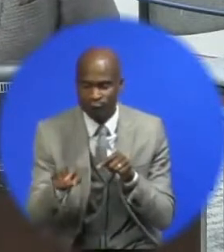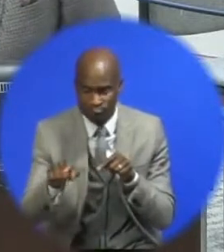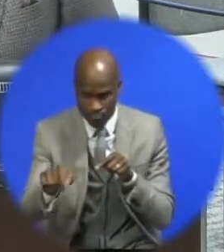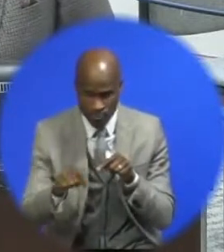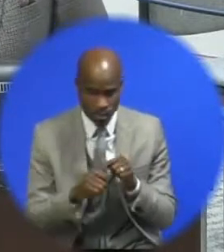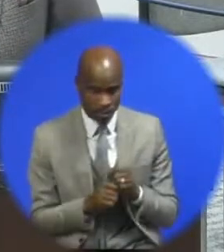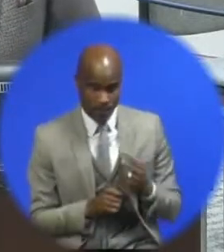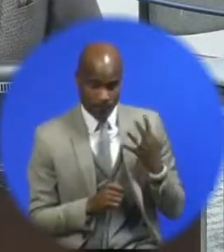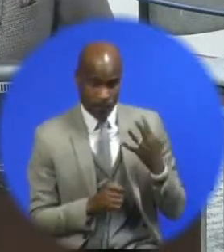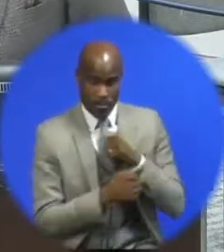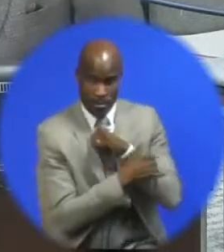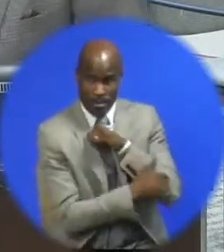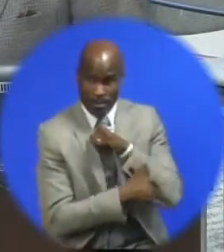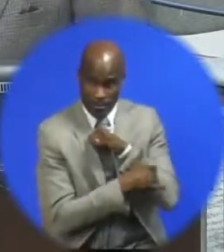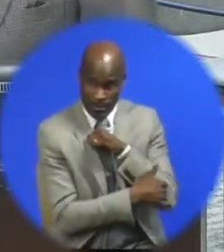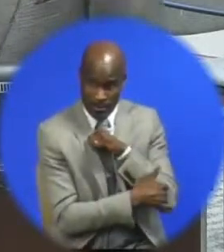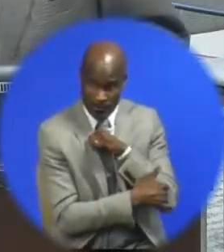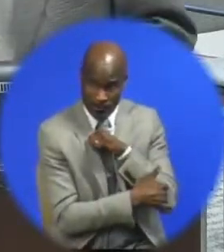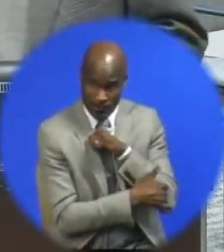Buncombe.